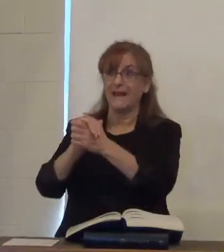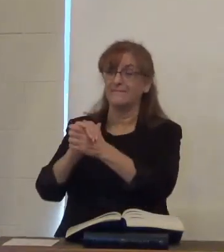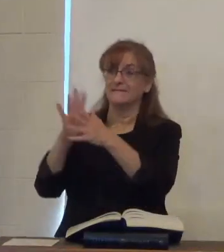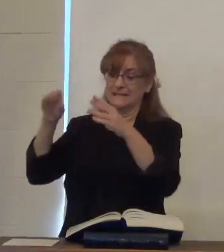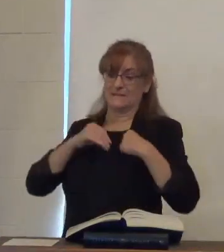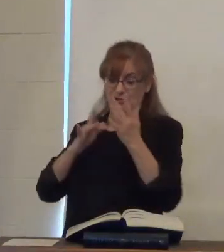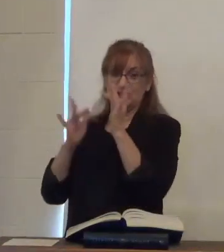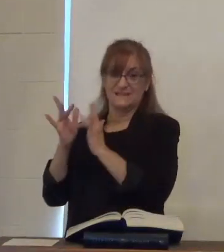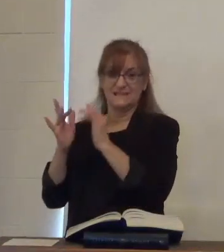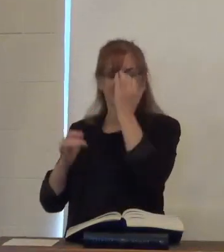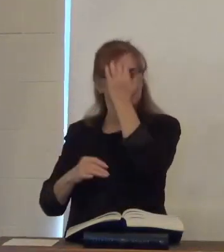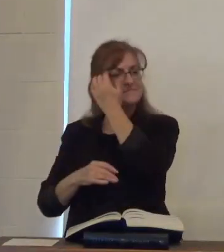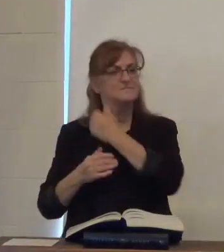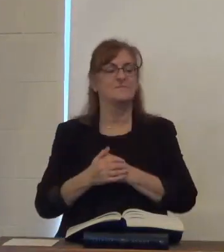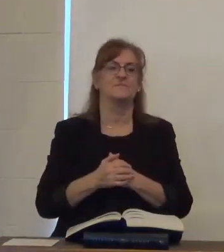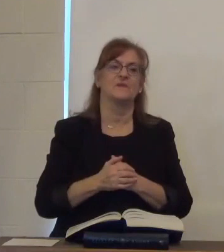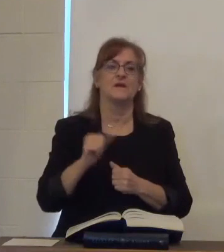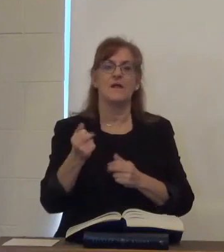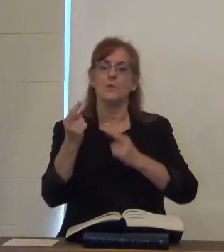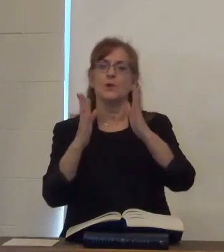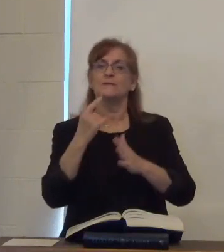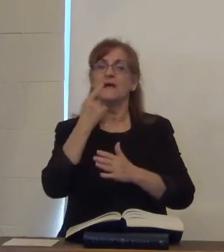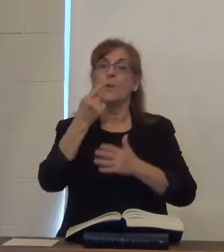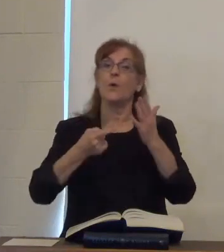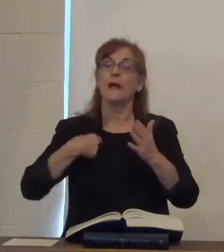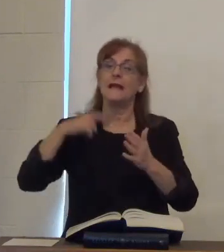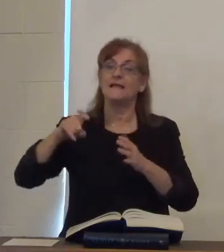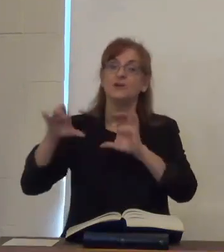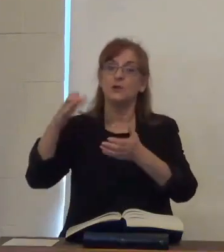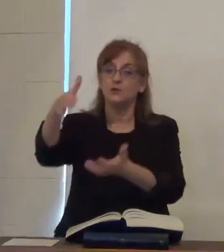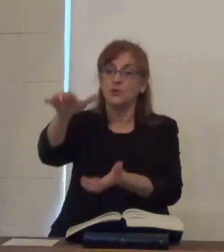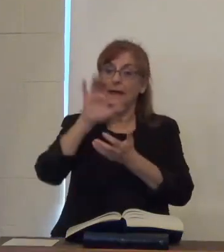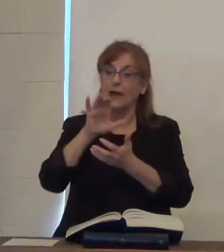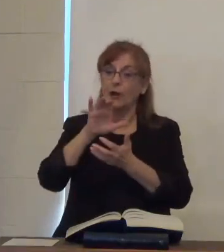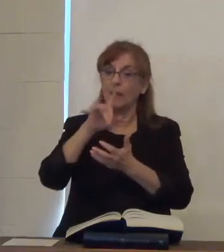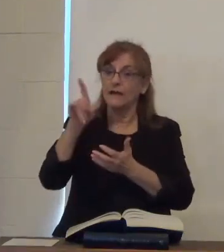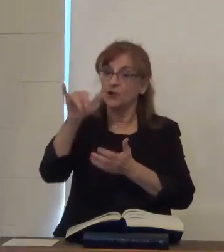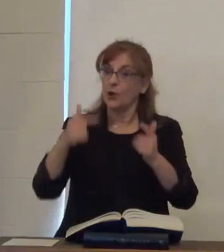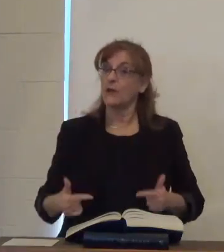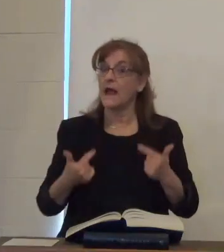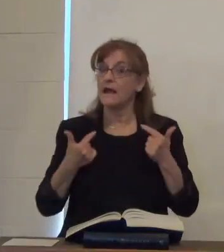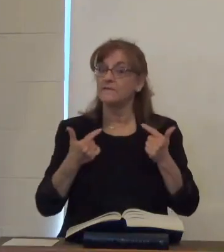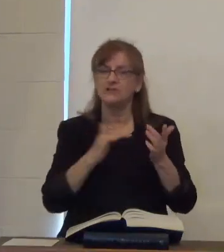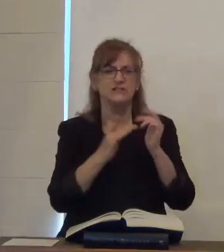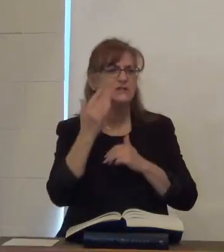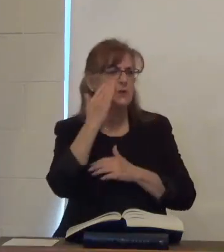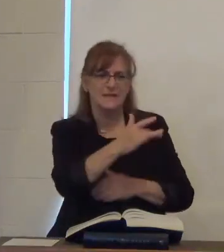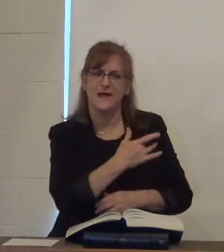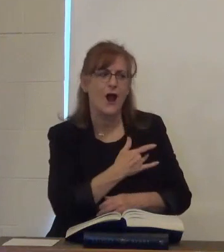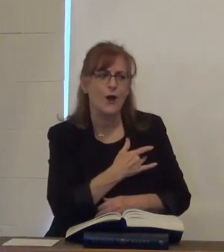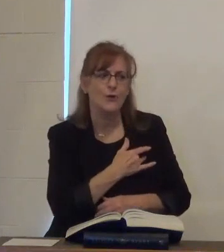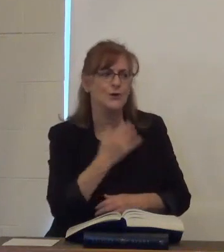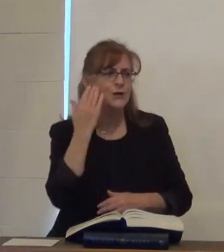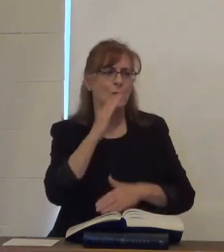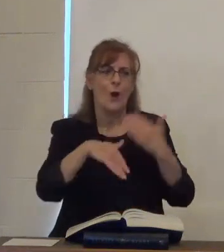Luke 18 asked, what shall I do to inherit eternal life? And Jesus knew all about him. He knew his heart. He knew he was